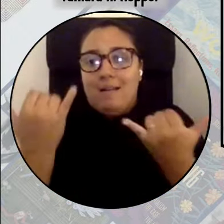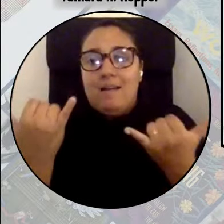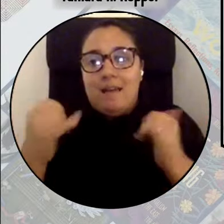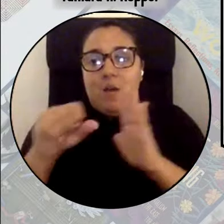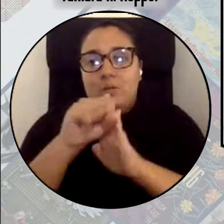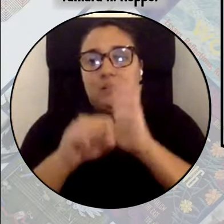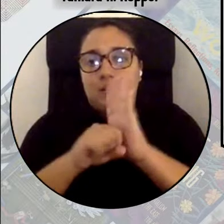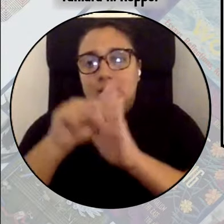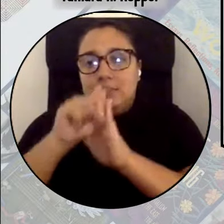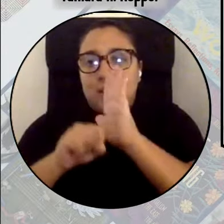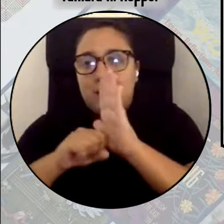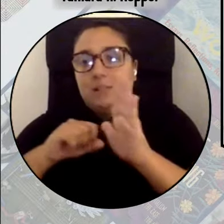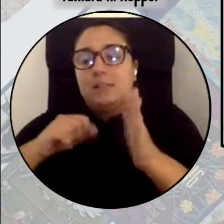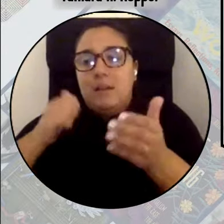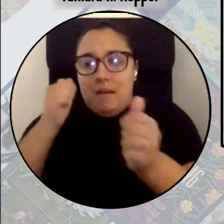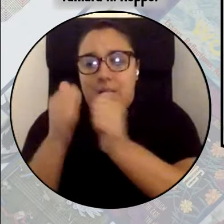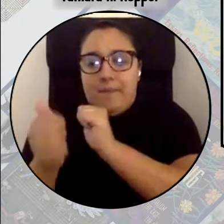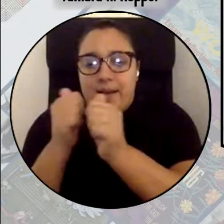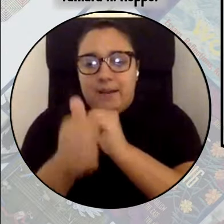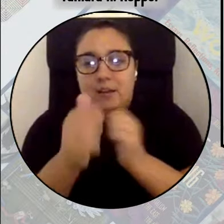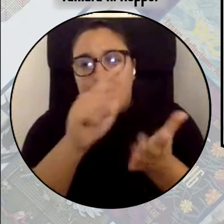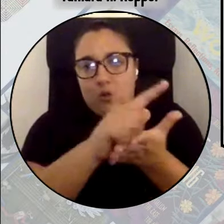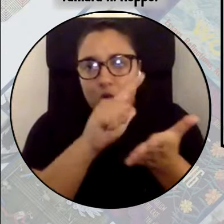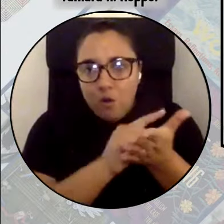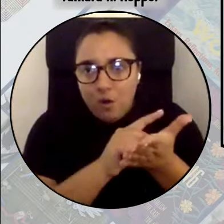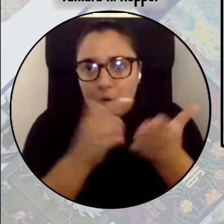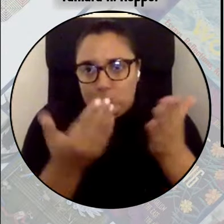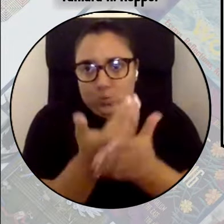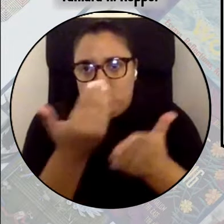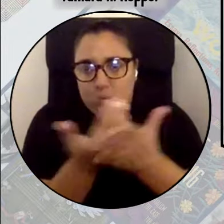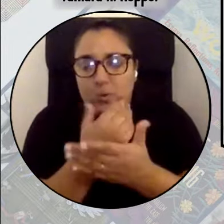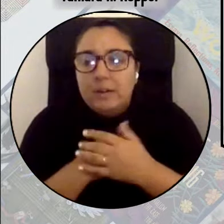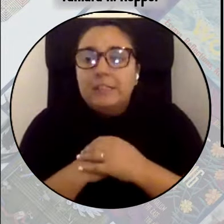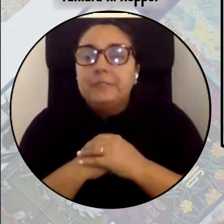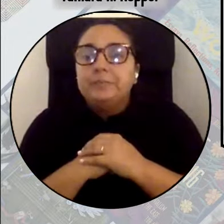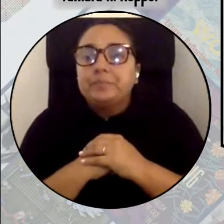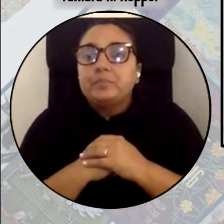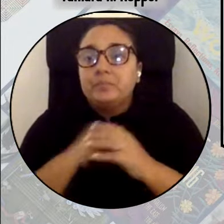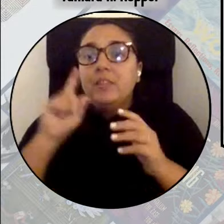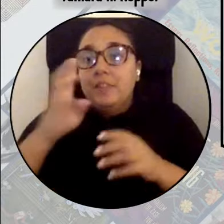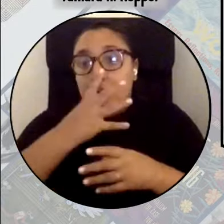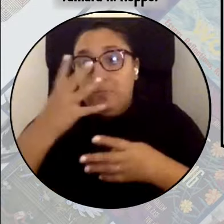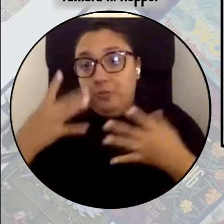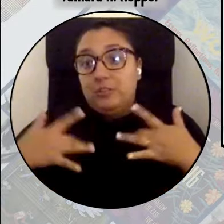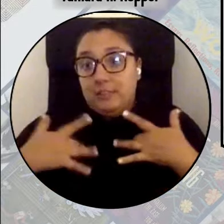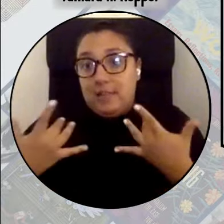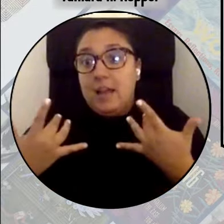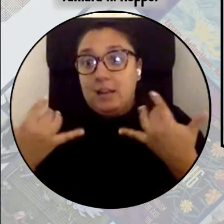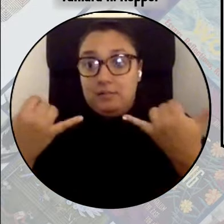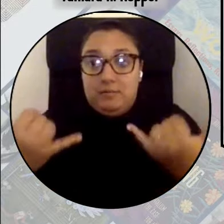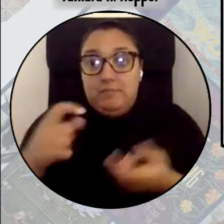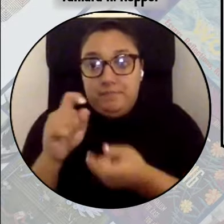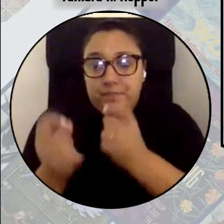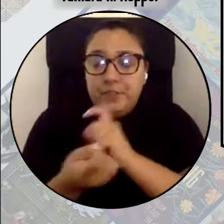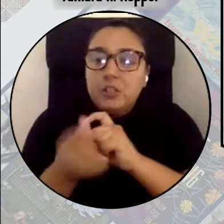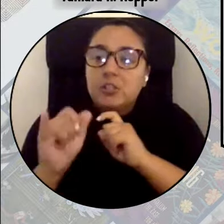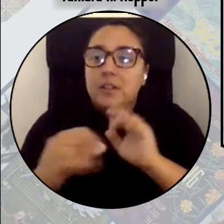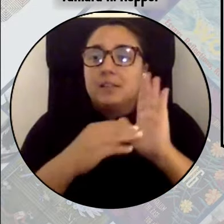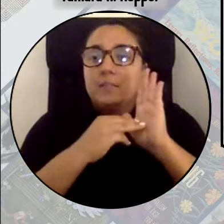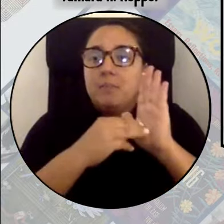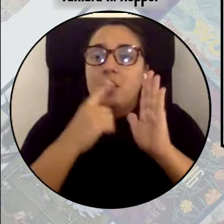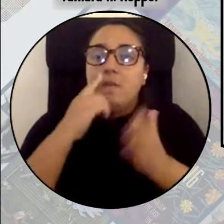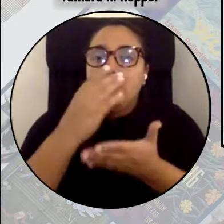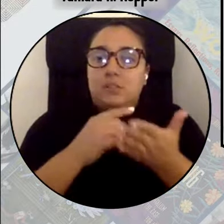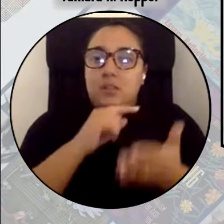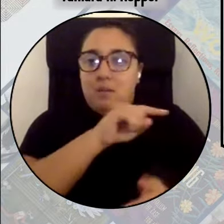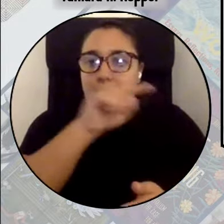reforms. And then they're able to get their kind of immigration status changed. So this is a model for some of us thinking about how to